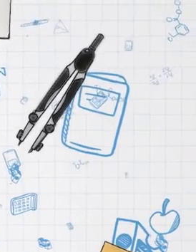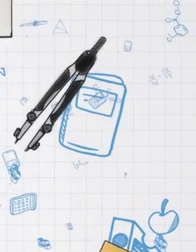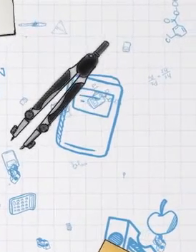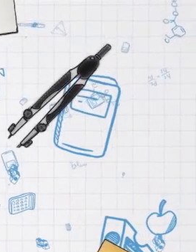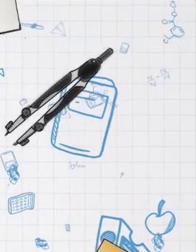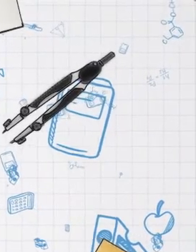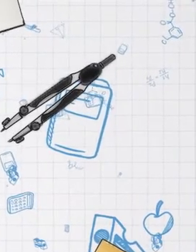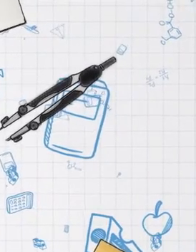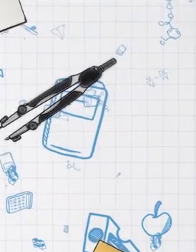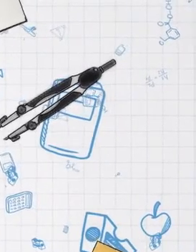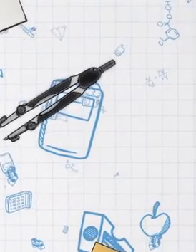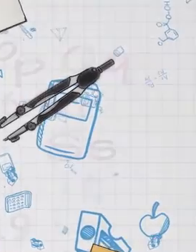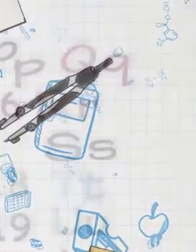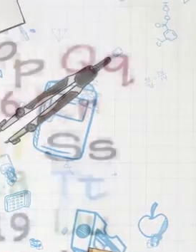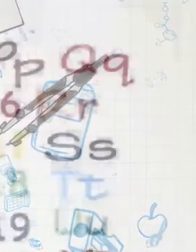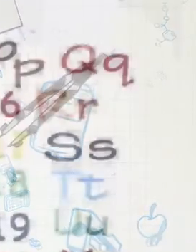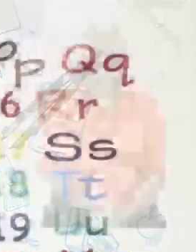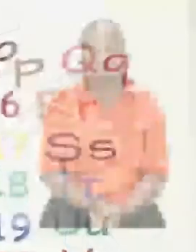his,